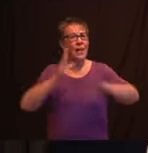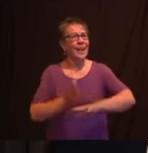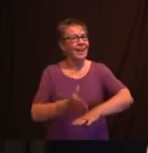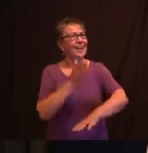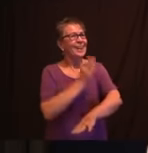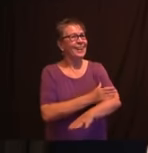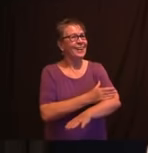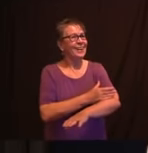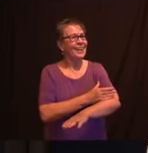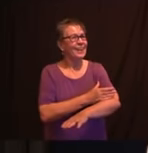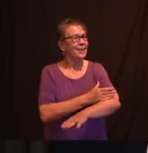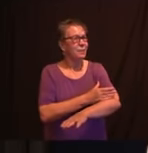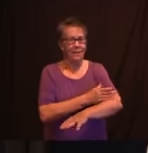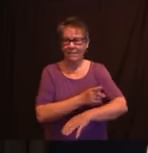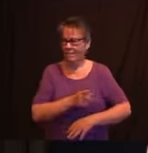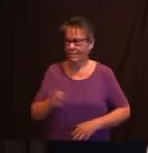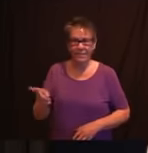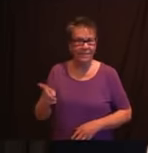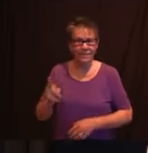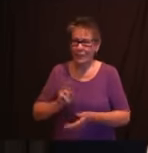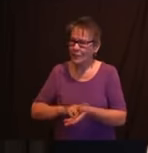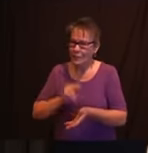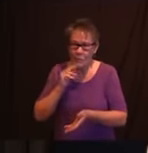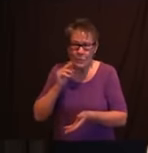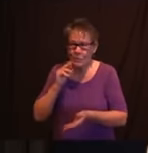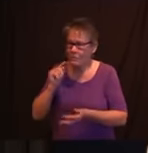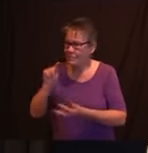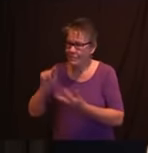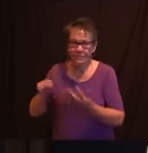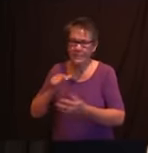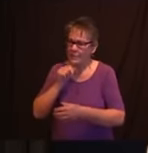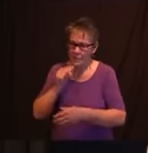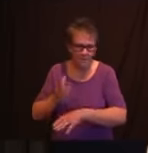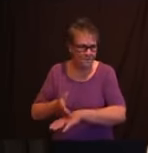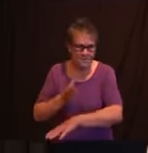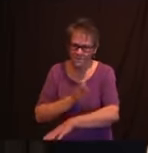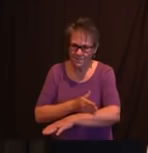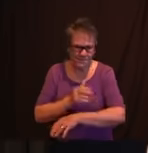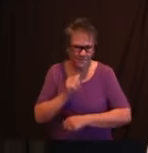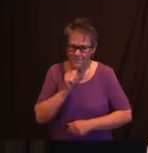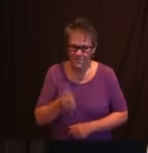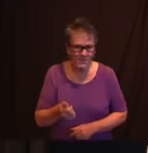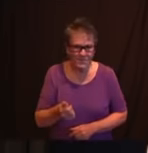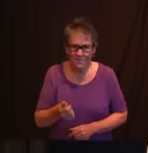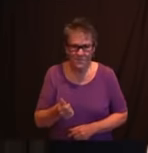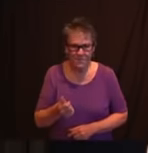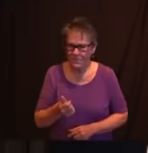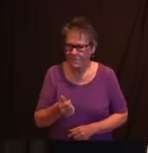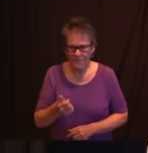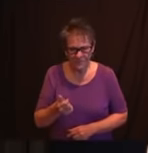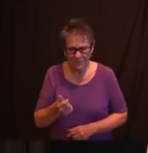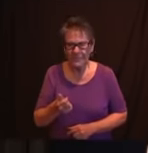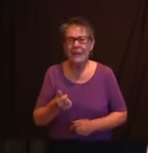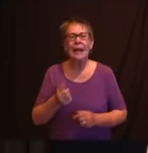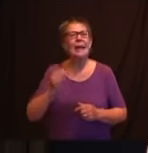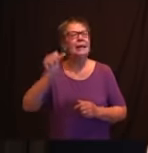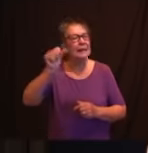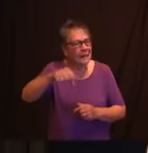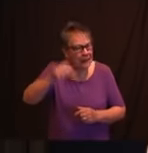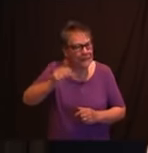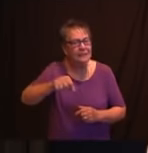that statistics will continue to show a downward trend, and we must remain vigilant. This is about protecting